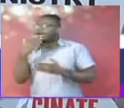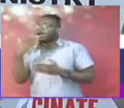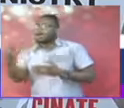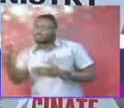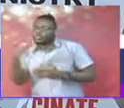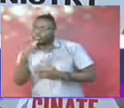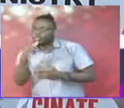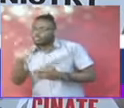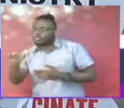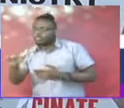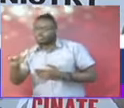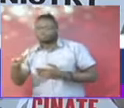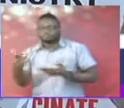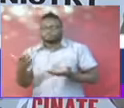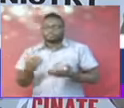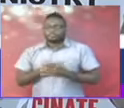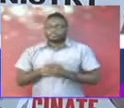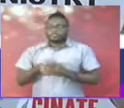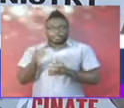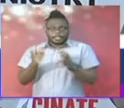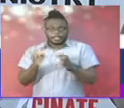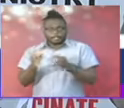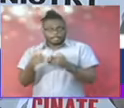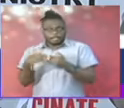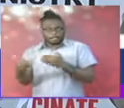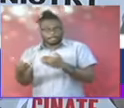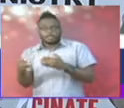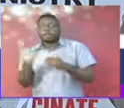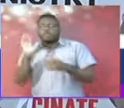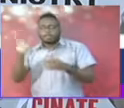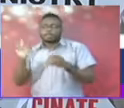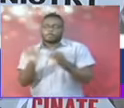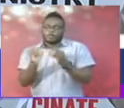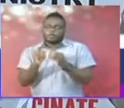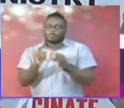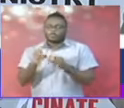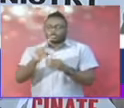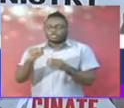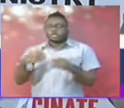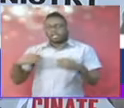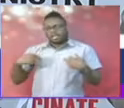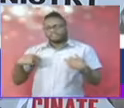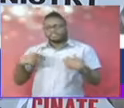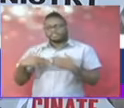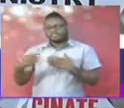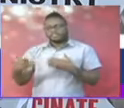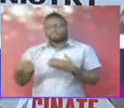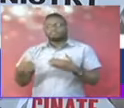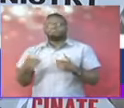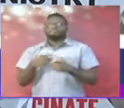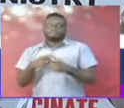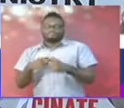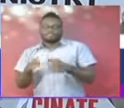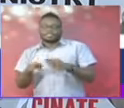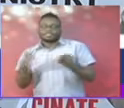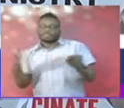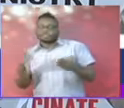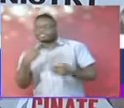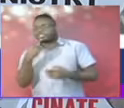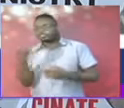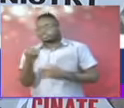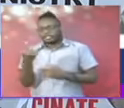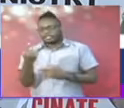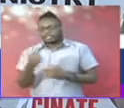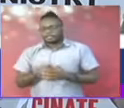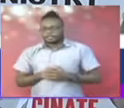permits, we will field an additional question from each media representatives. We now go to Power